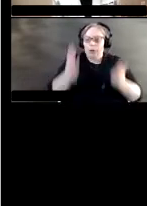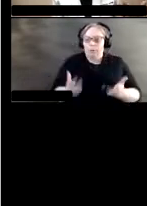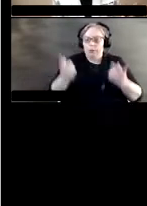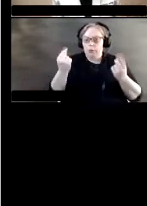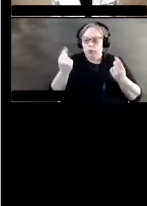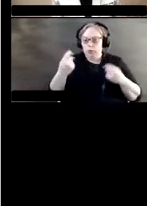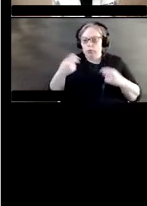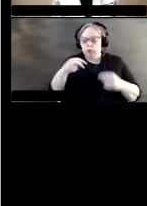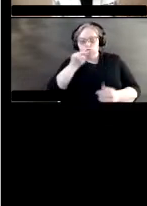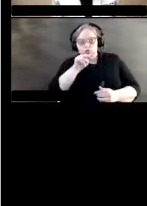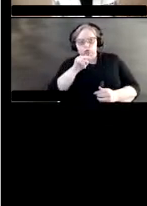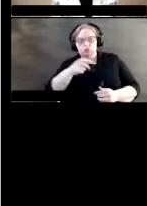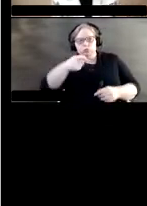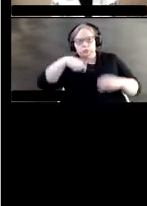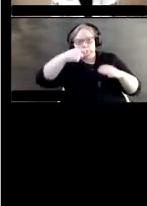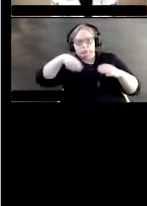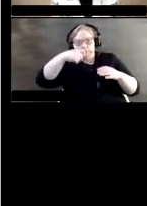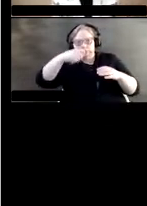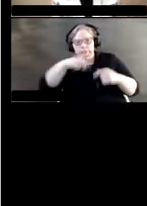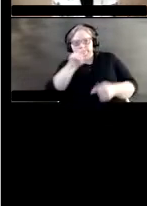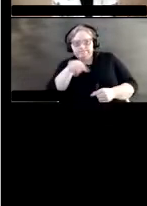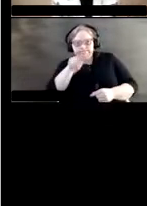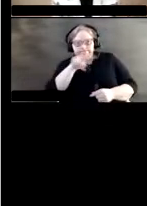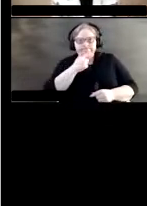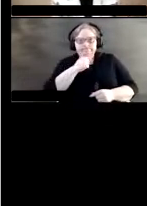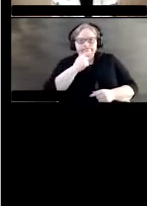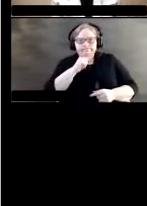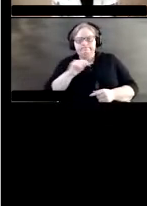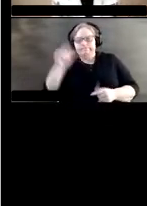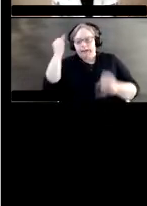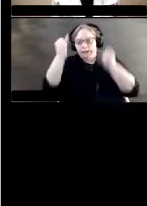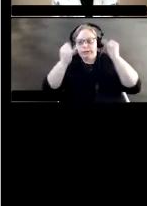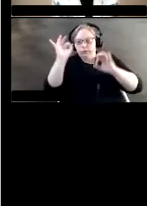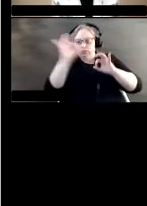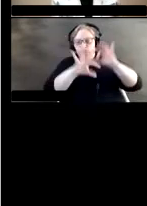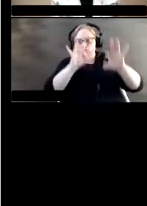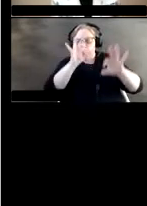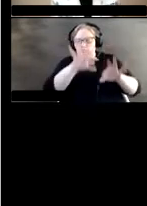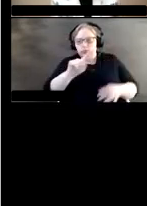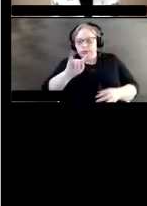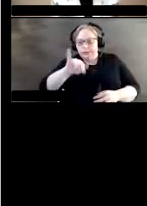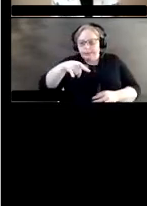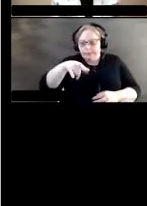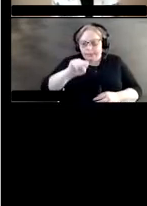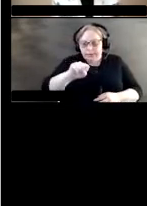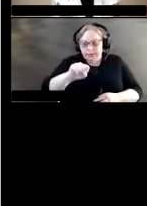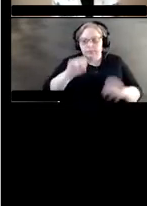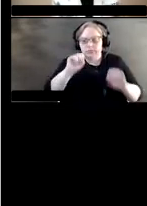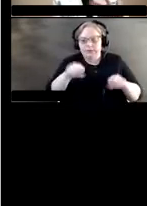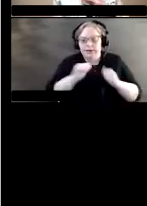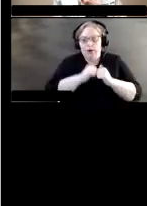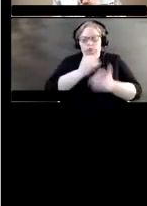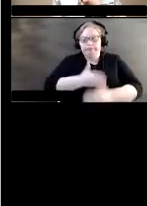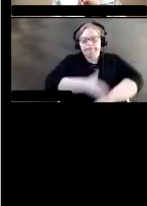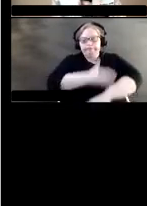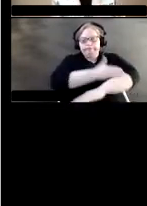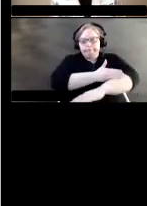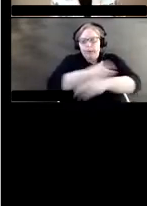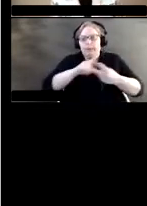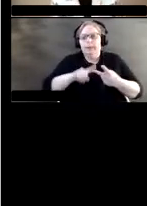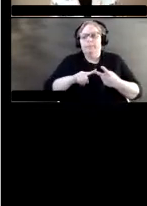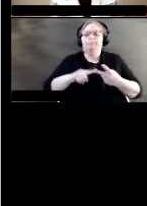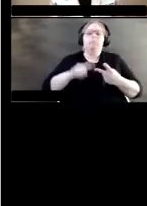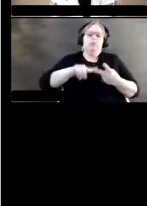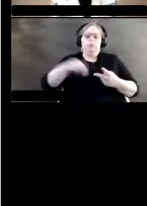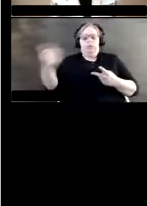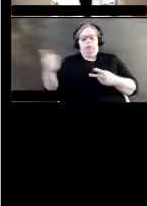and try to figure out what's going on. Other times it needs a video fluoroscopy to see if there's any stricture in the